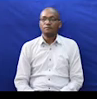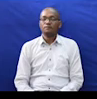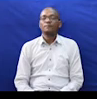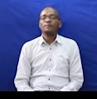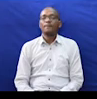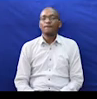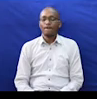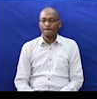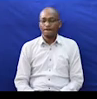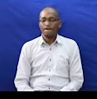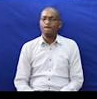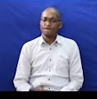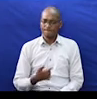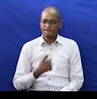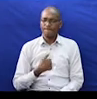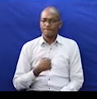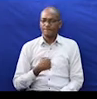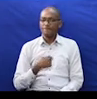Okay, I have one example.